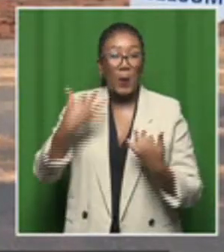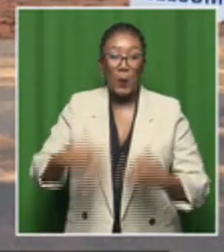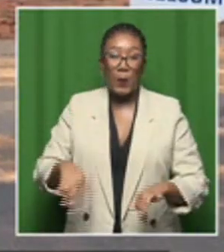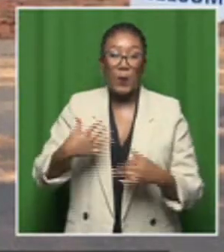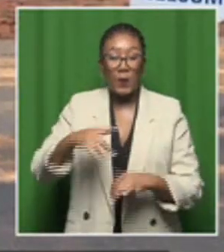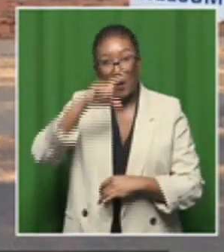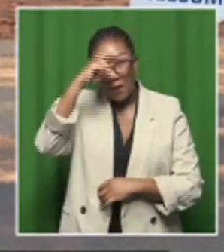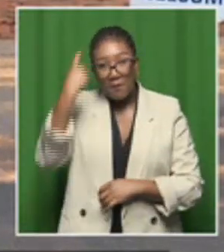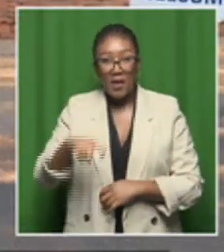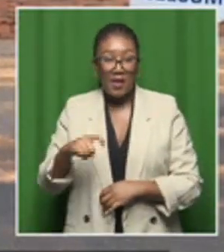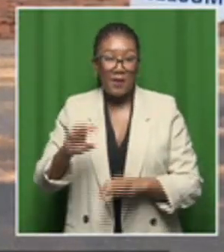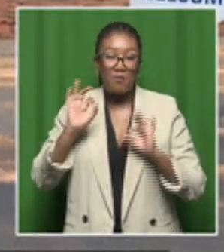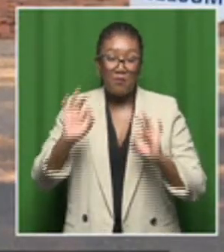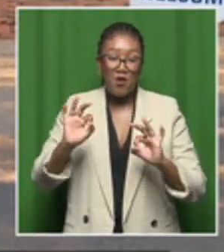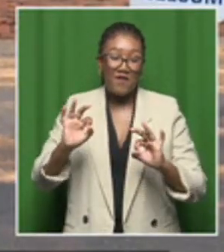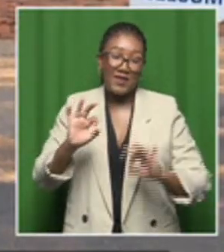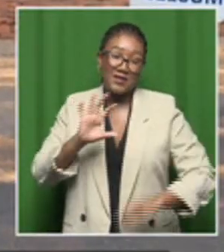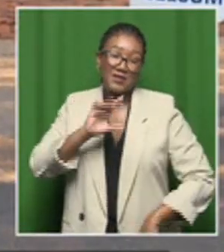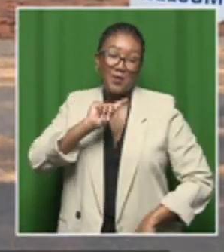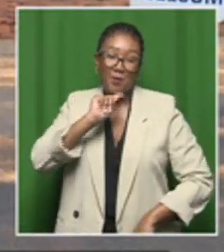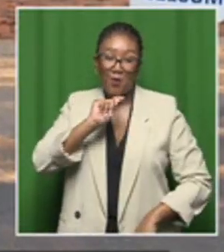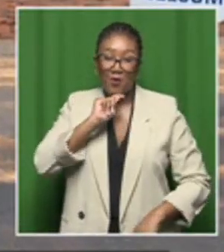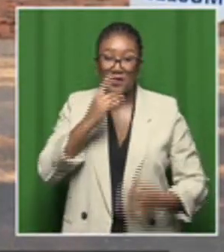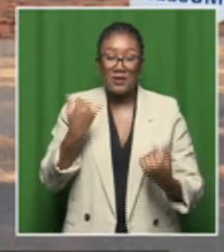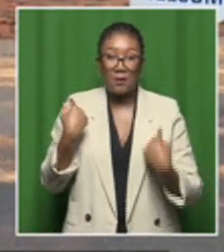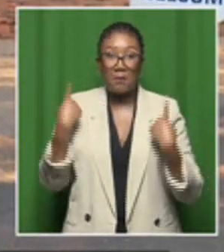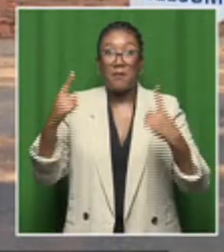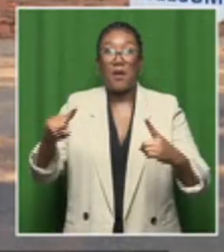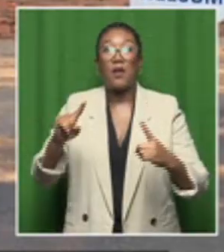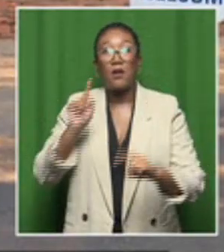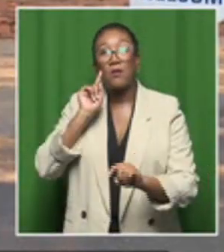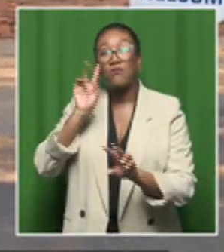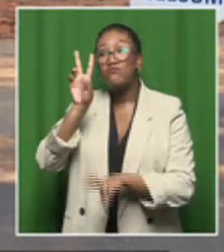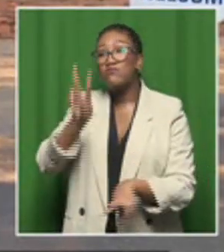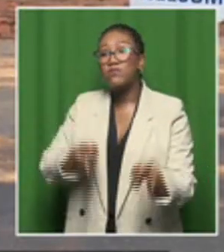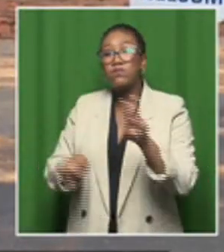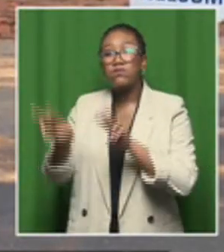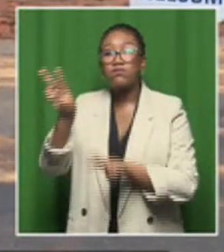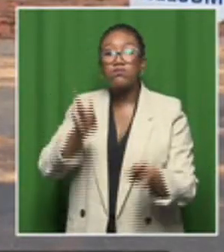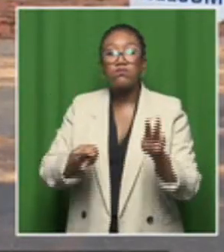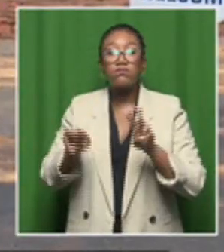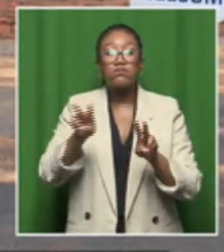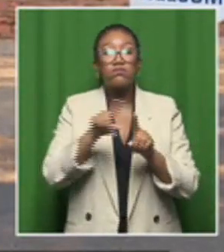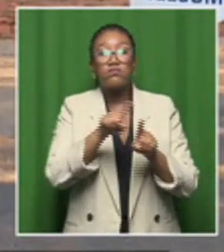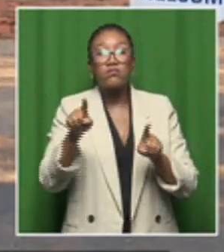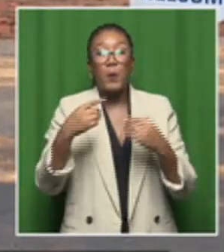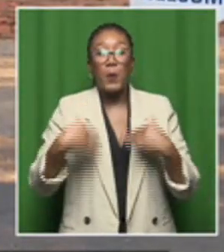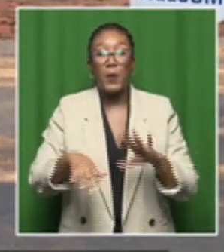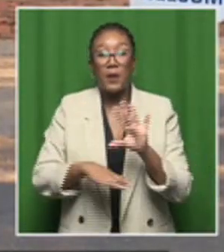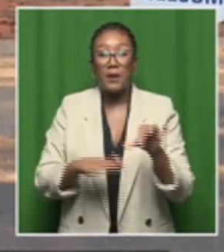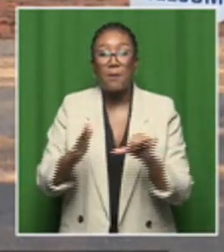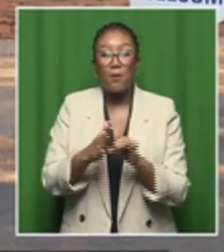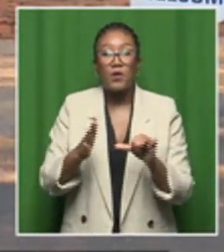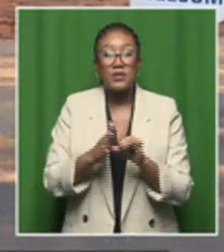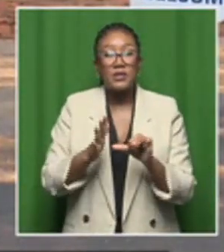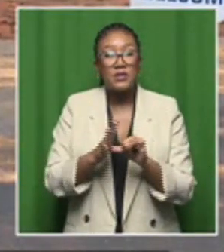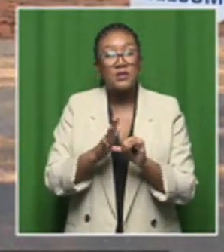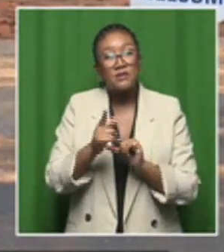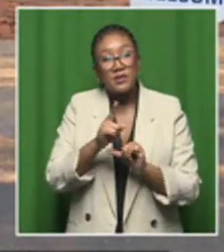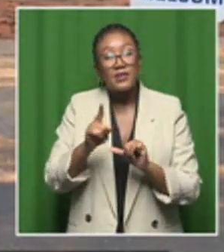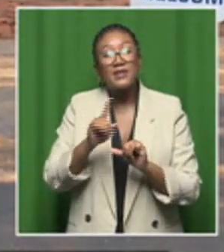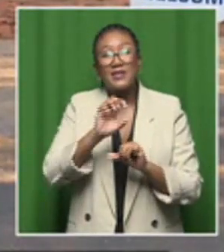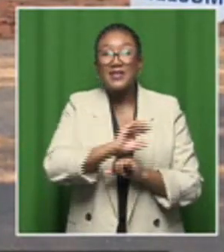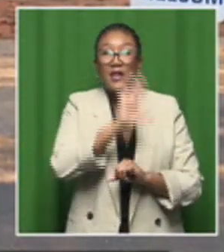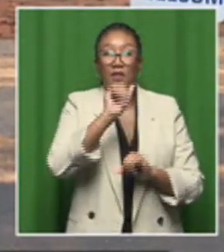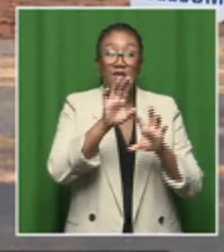one of those perfect mornings to certainly come and preview what I think is a very vital and important part of South Africa's